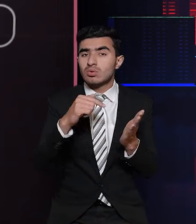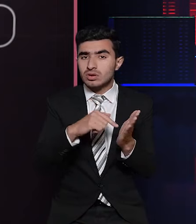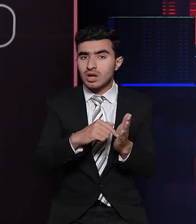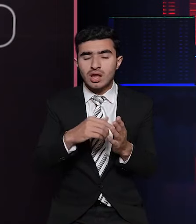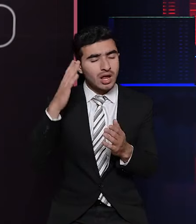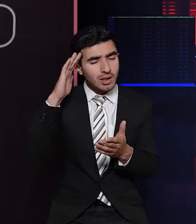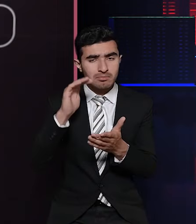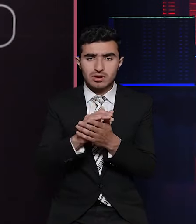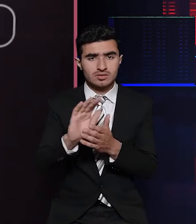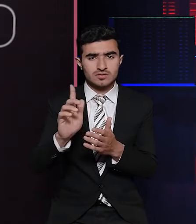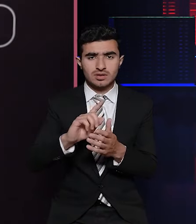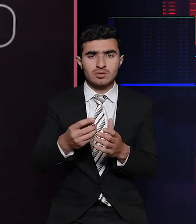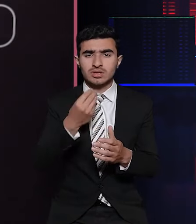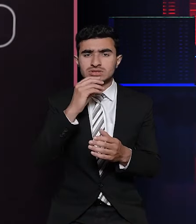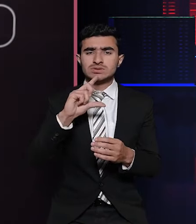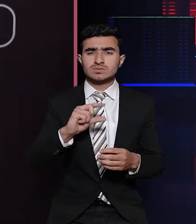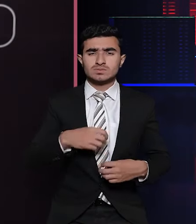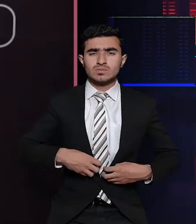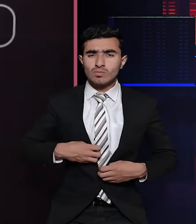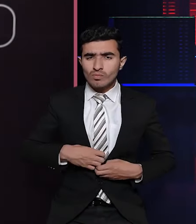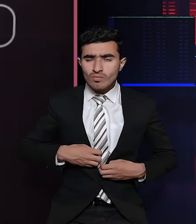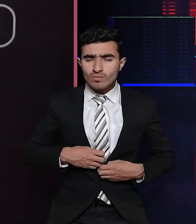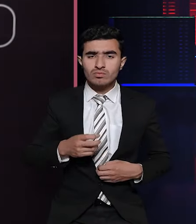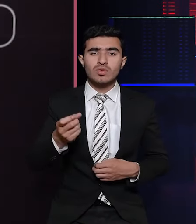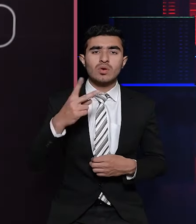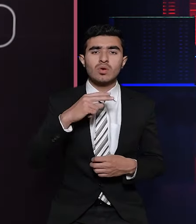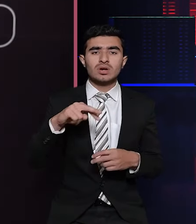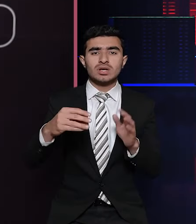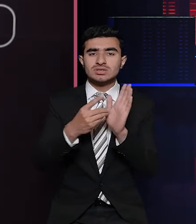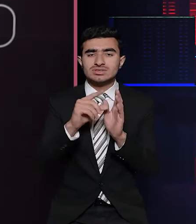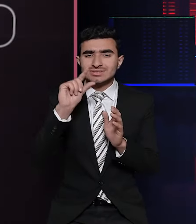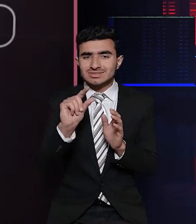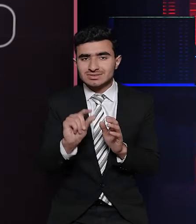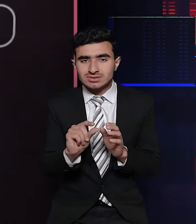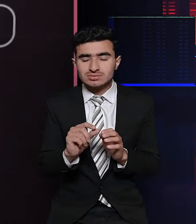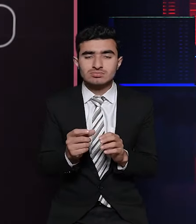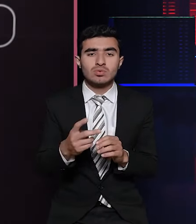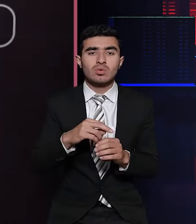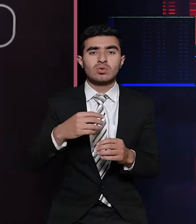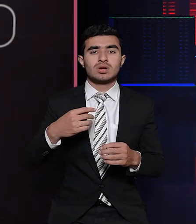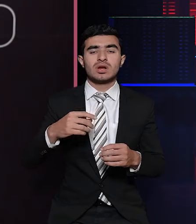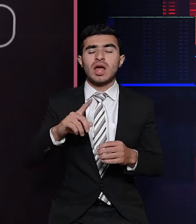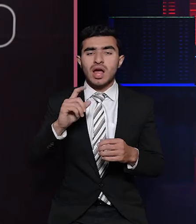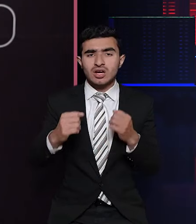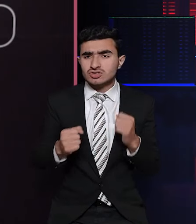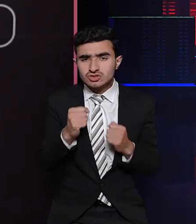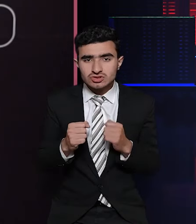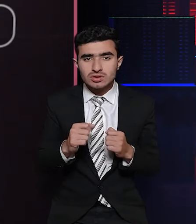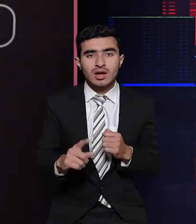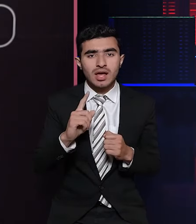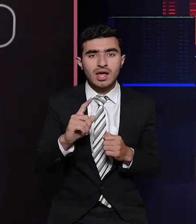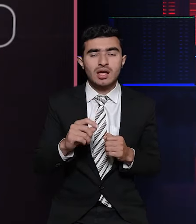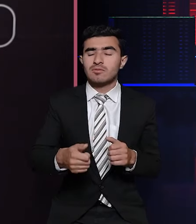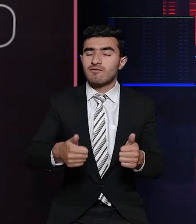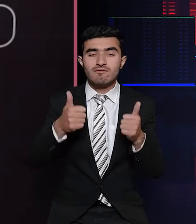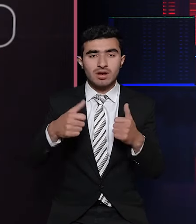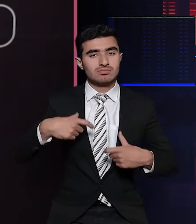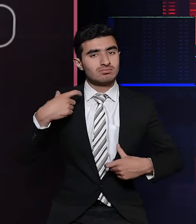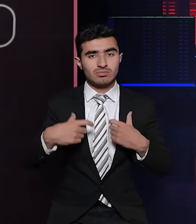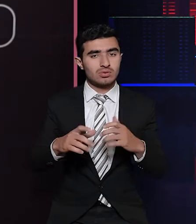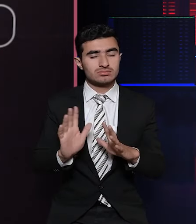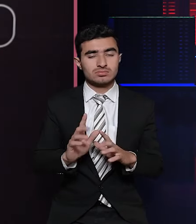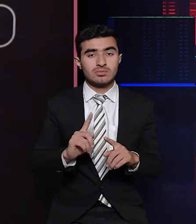that starvation, spot training, or dieting are the keys to a fit body or mind. Instead, making